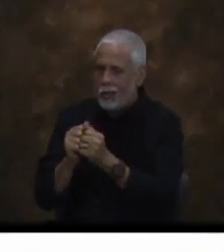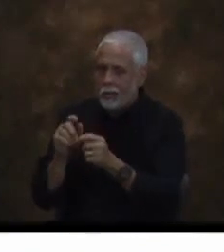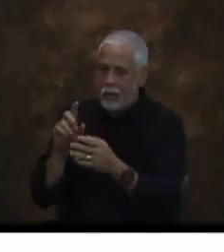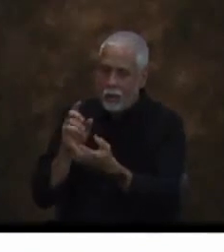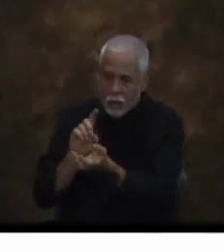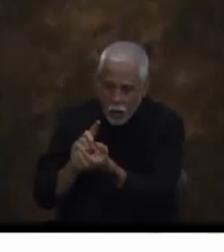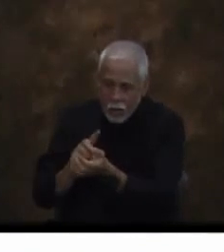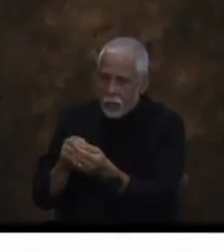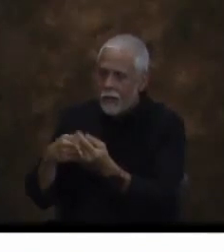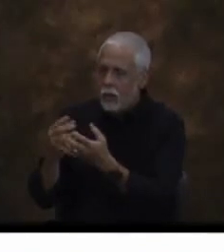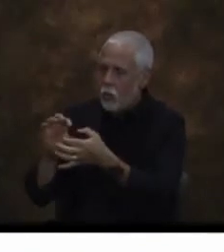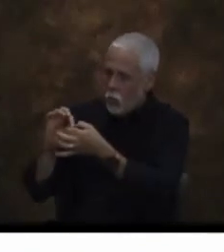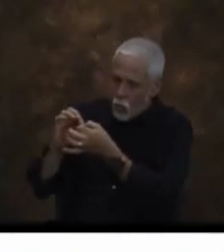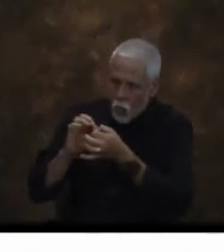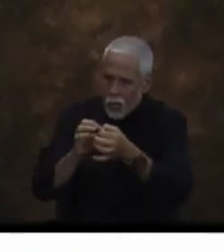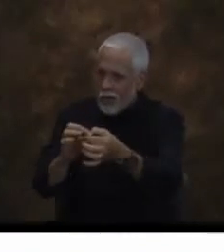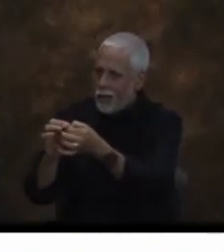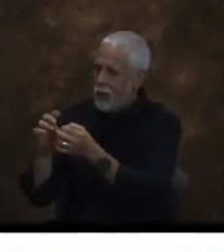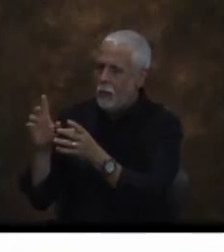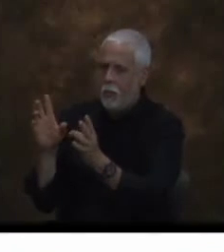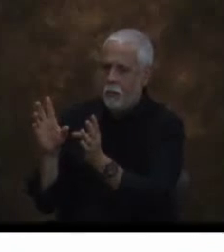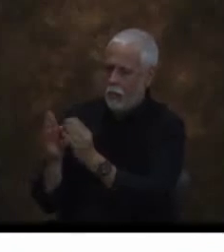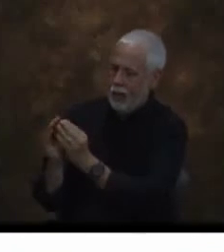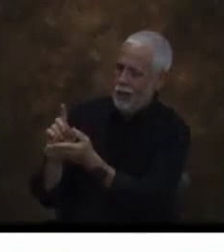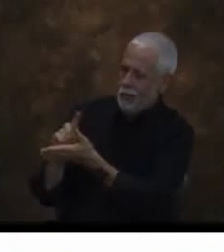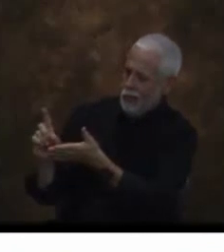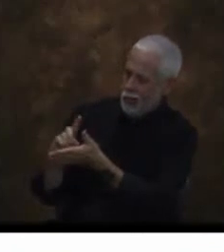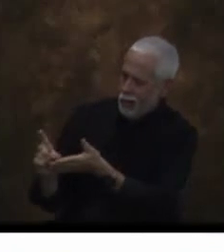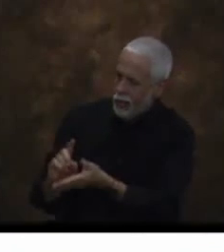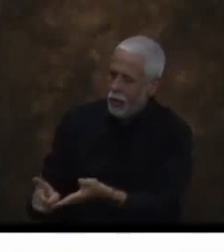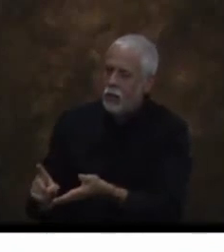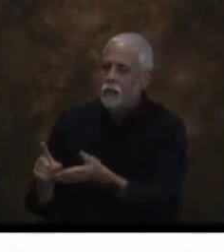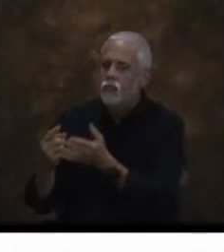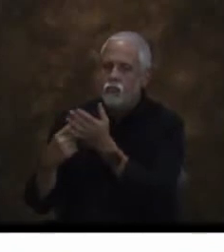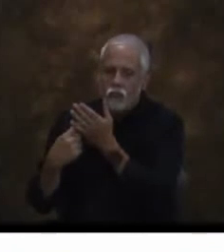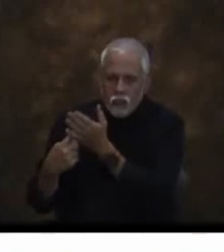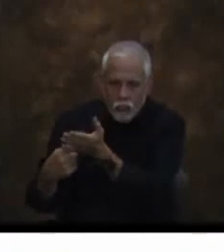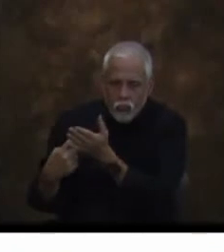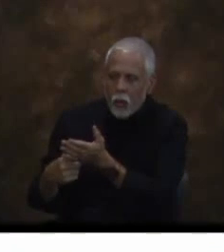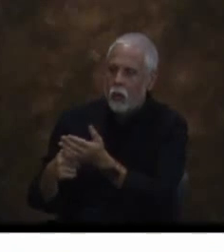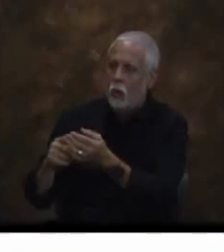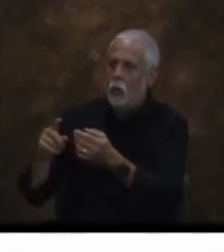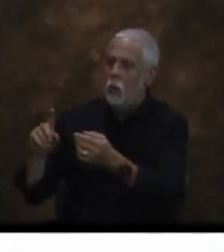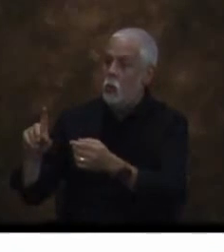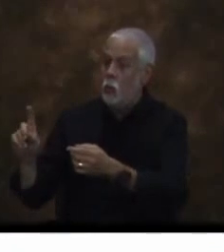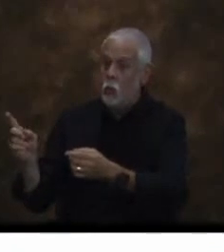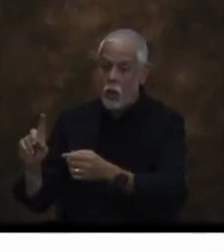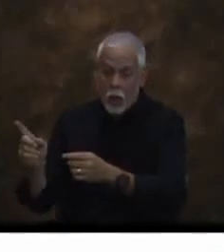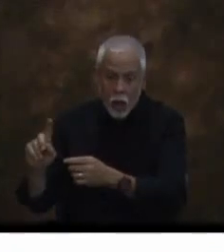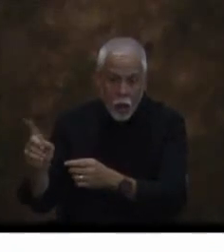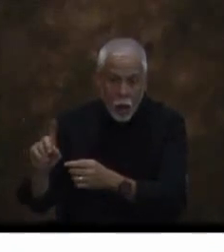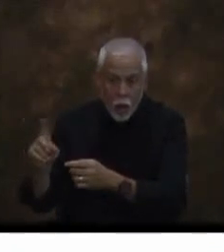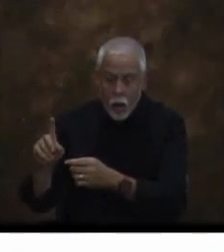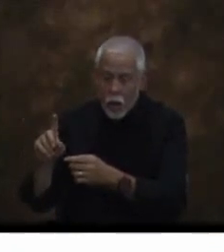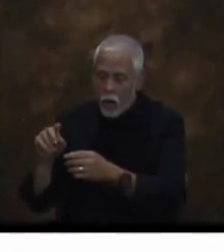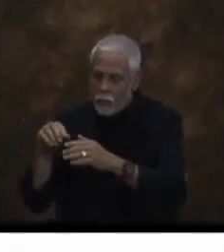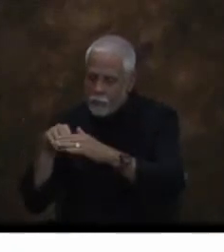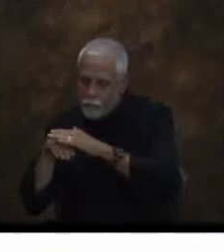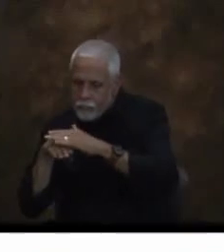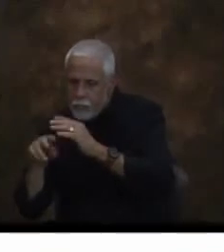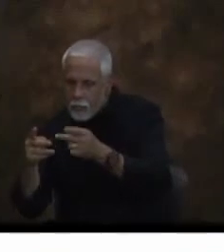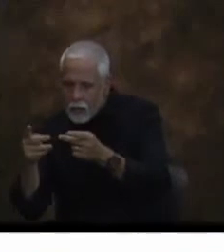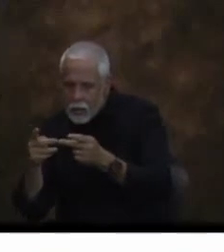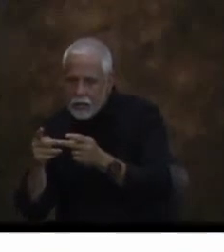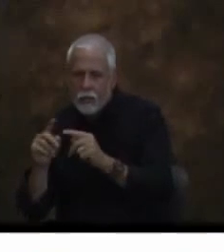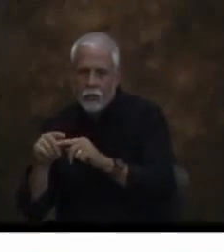in a coordinated way. We continue to meet weekly to talk about where are the access points that are